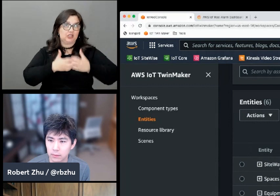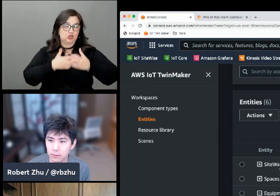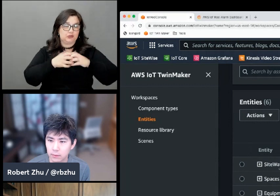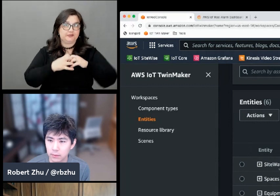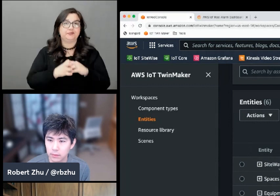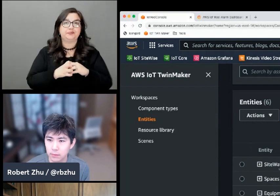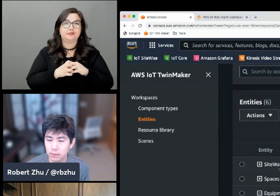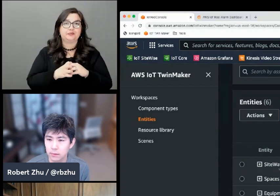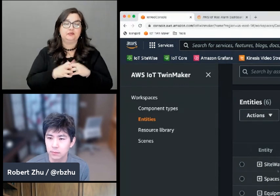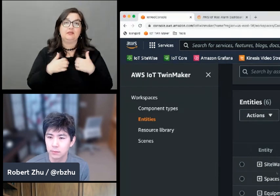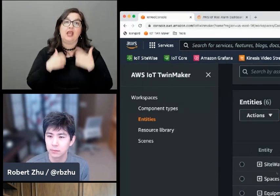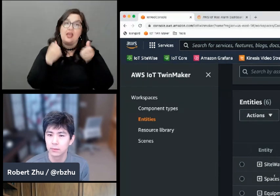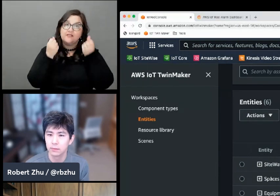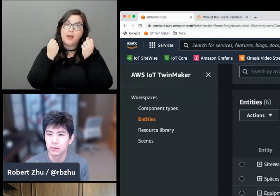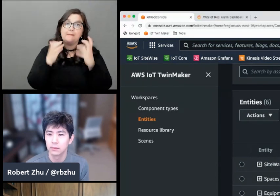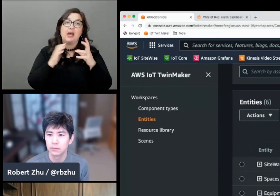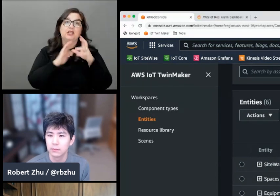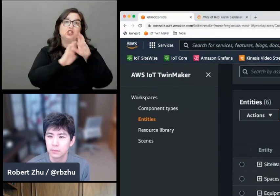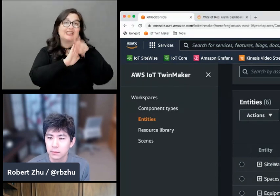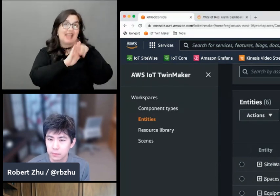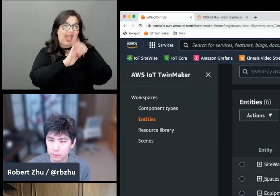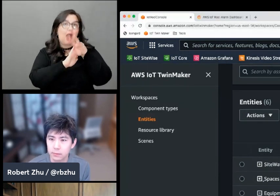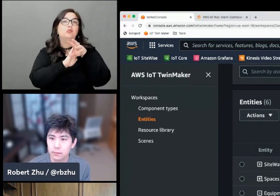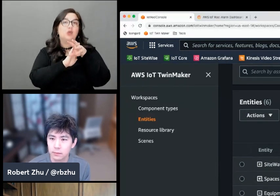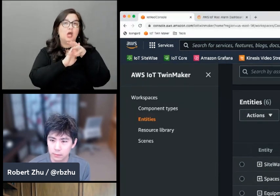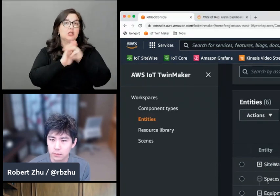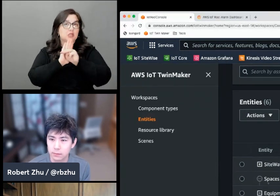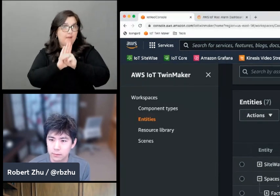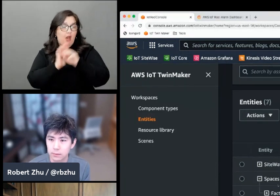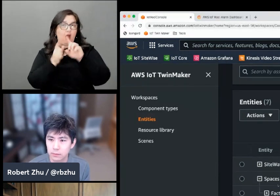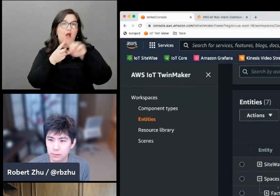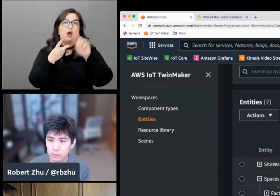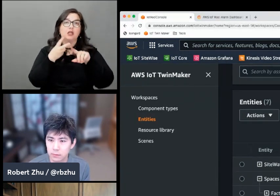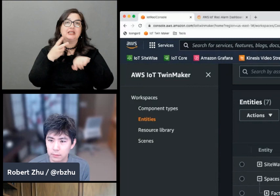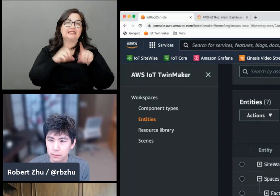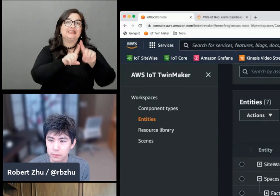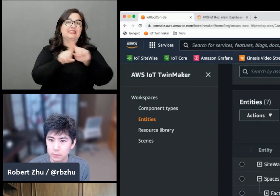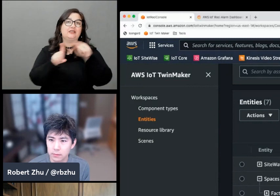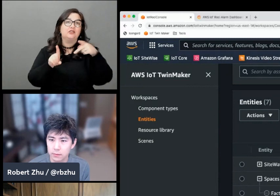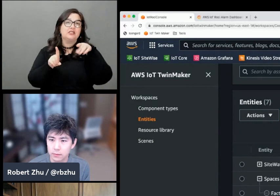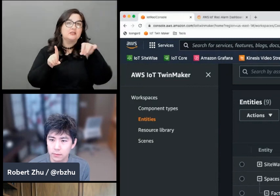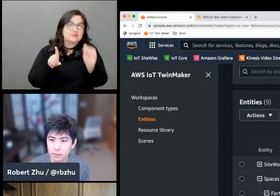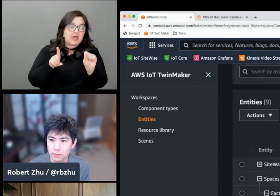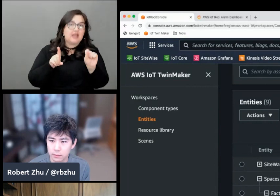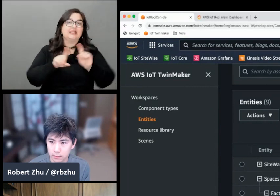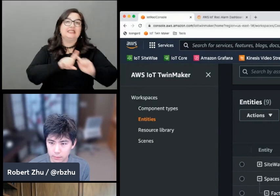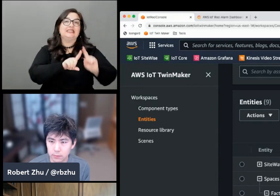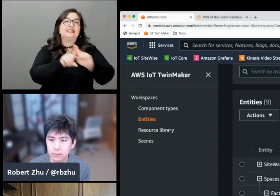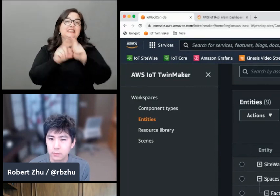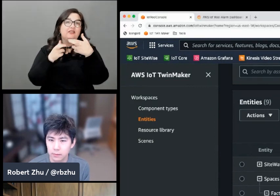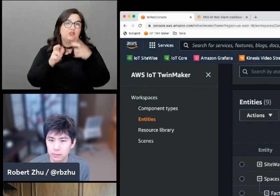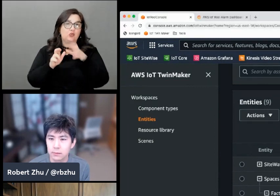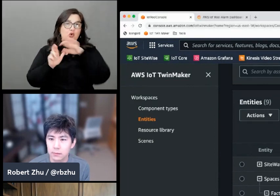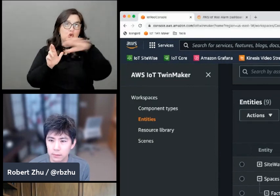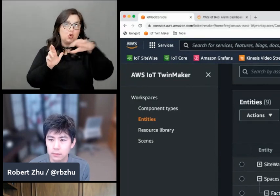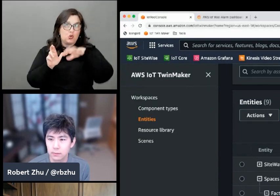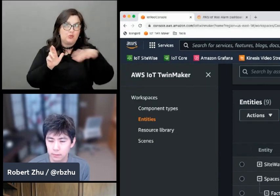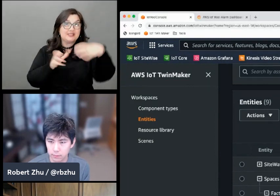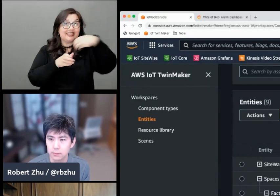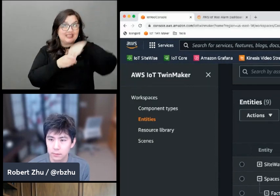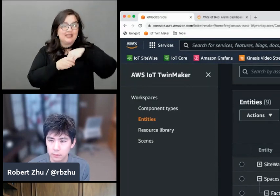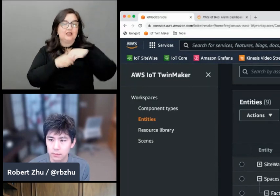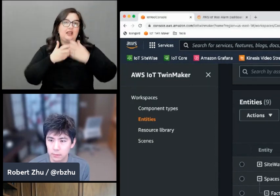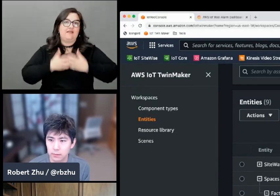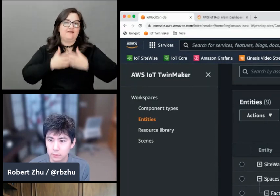bunch of cameras that we've modeled. We have the different spaces. So these are actually the different rooms, like the factory in the room. So I can model all